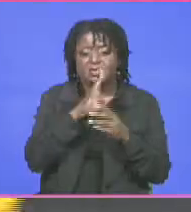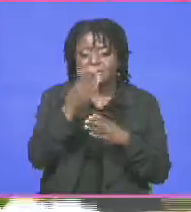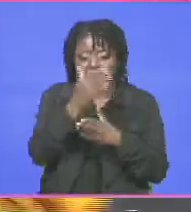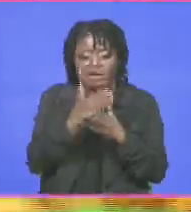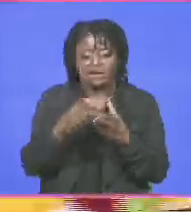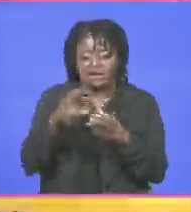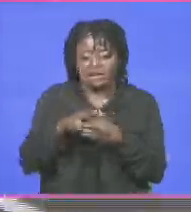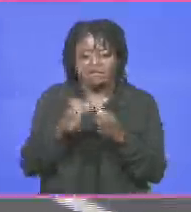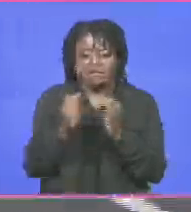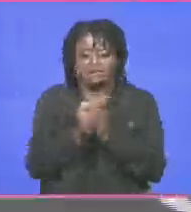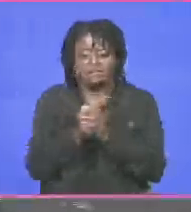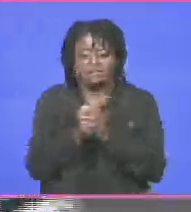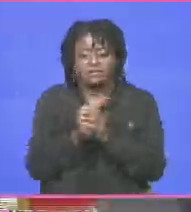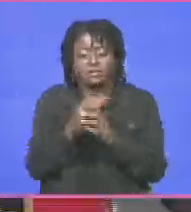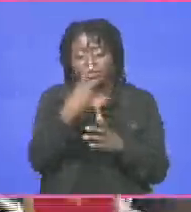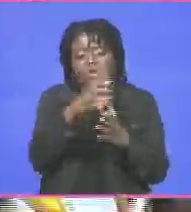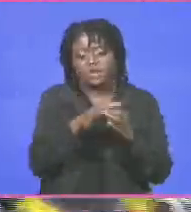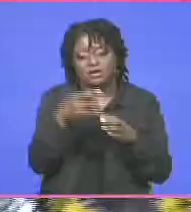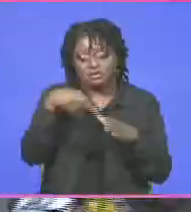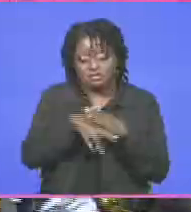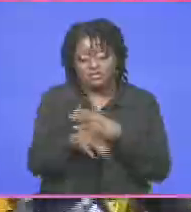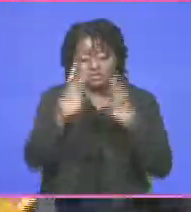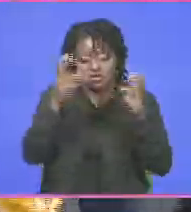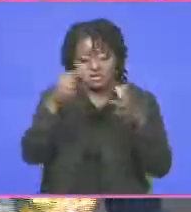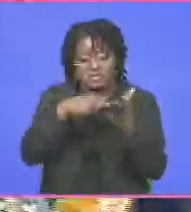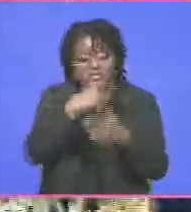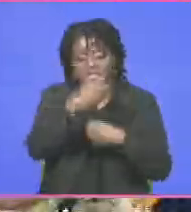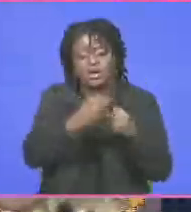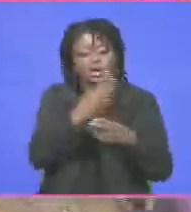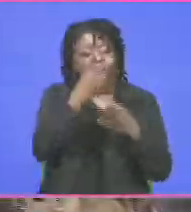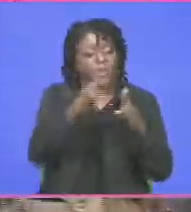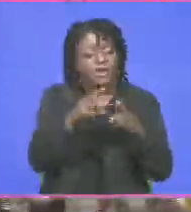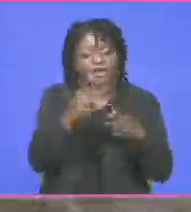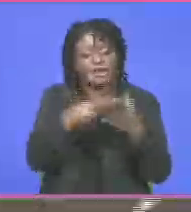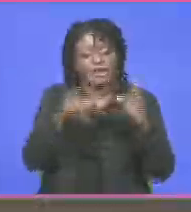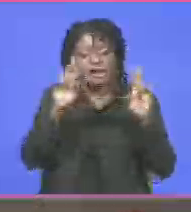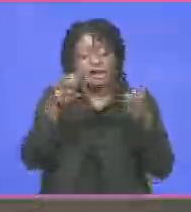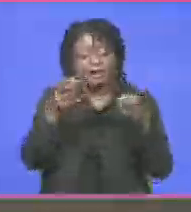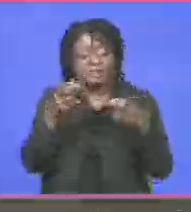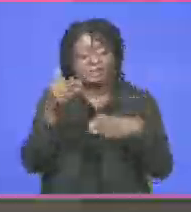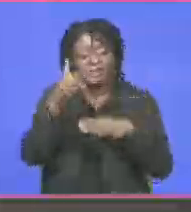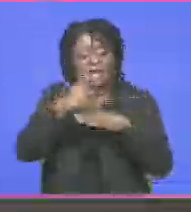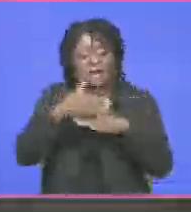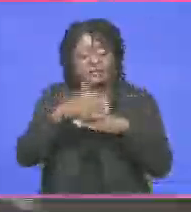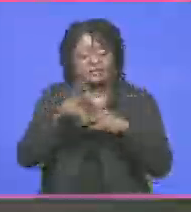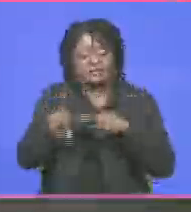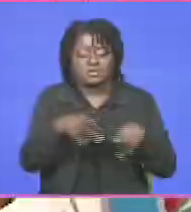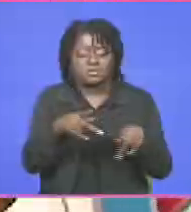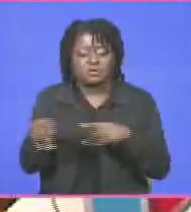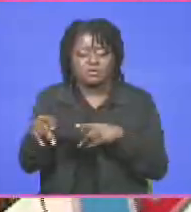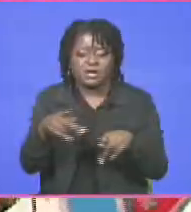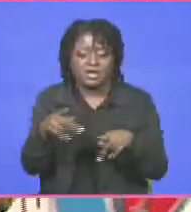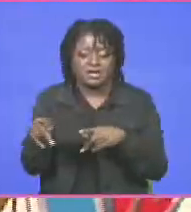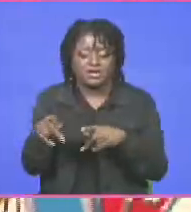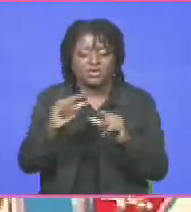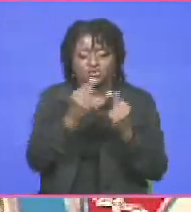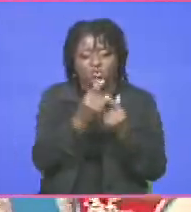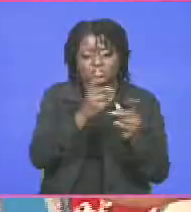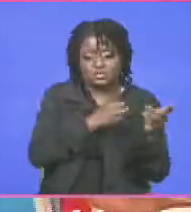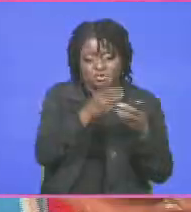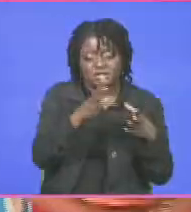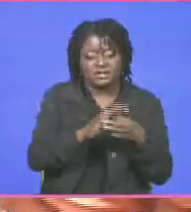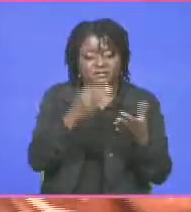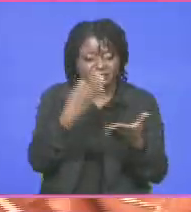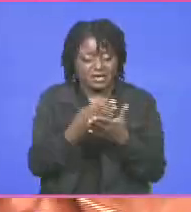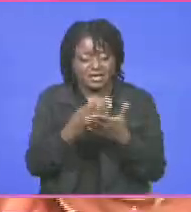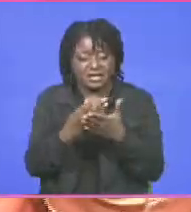of. One of Roots' themes this year is what happens after the parade. Group Director of Finance for Roots, Dwayne Ellis, and